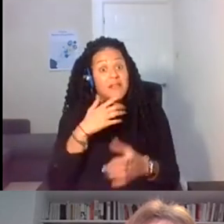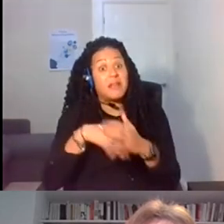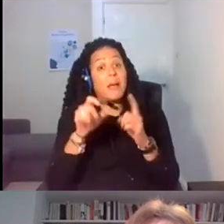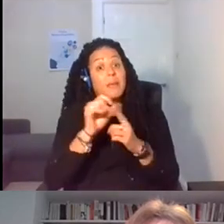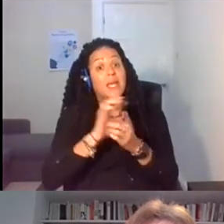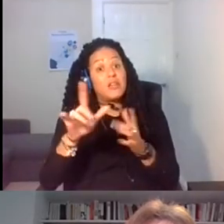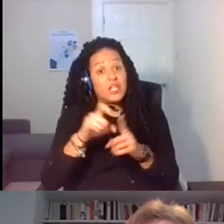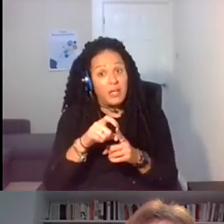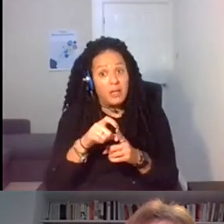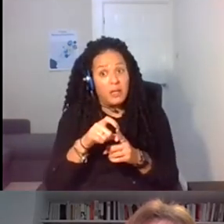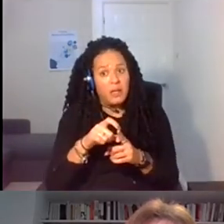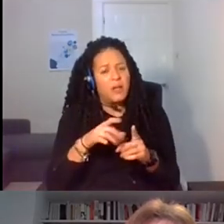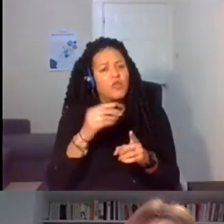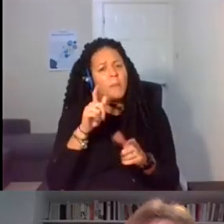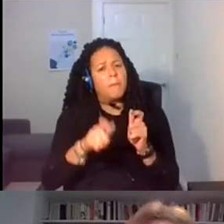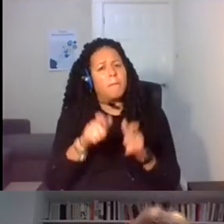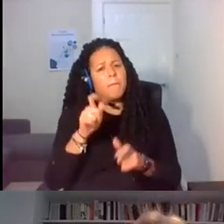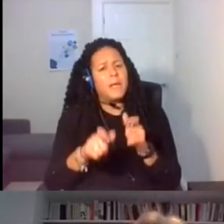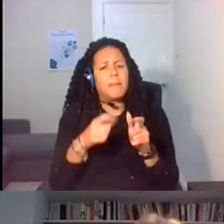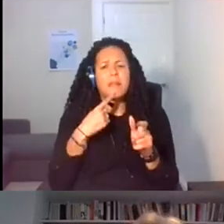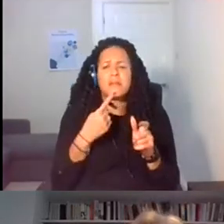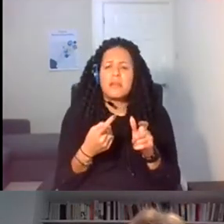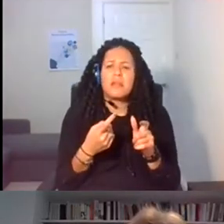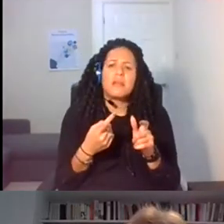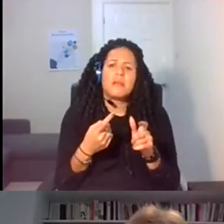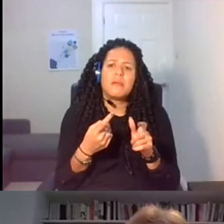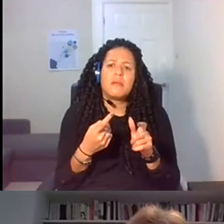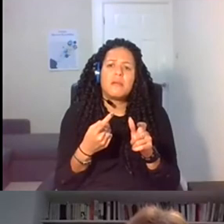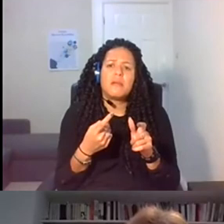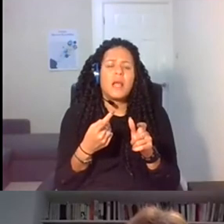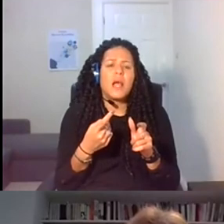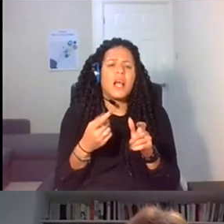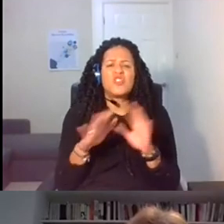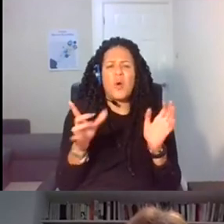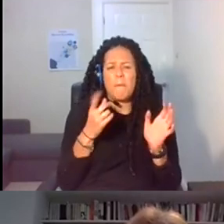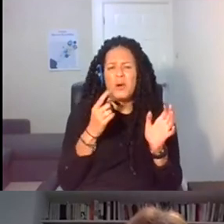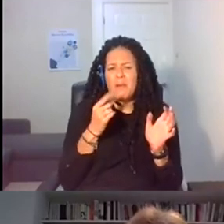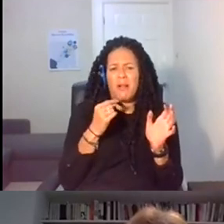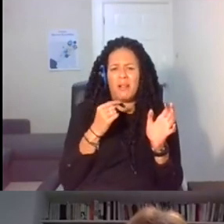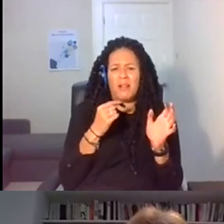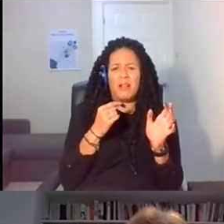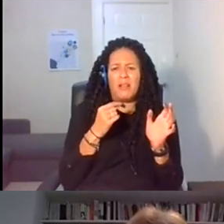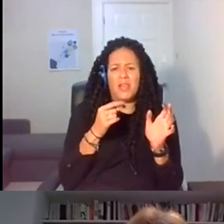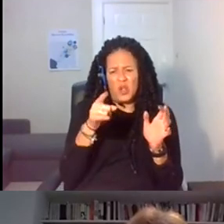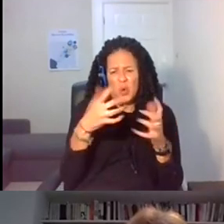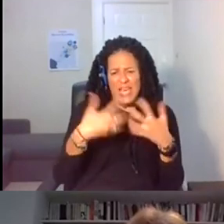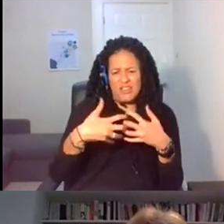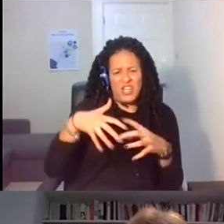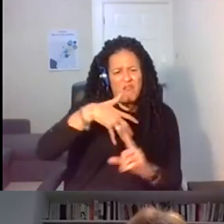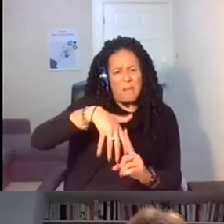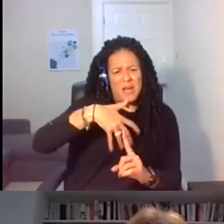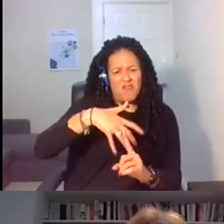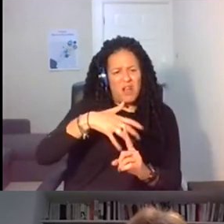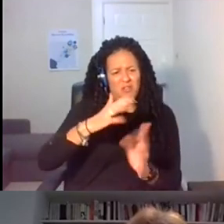some people were saying that it was not possible from someone with an engineering background to